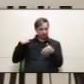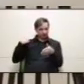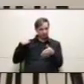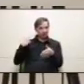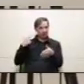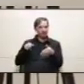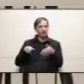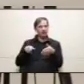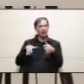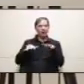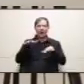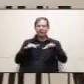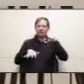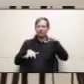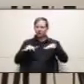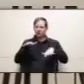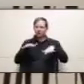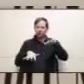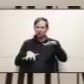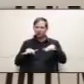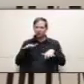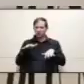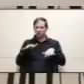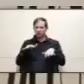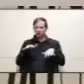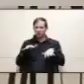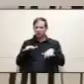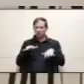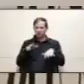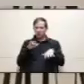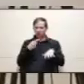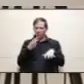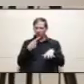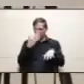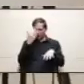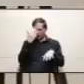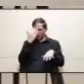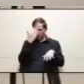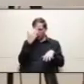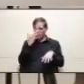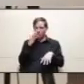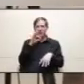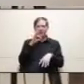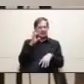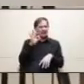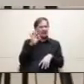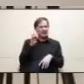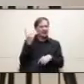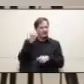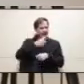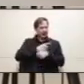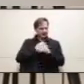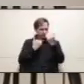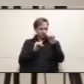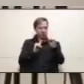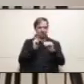Your average, well, me and you know that it's a 30-day requirement in terms of payments of the